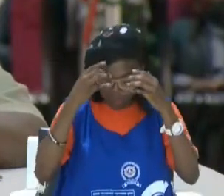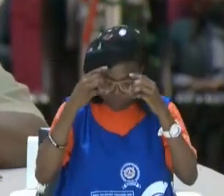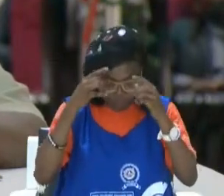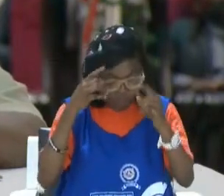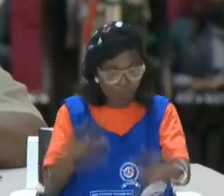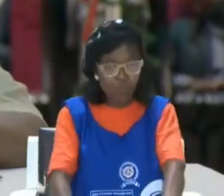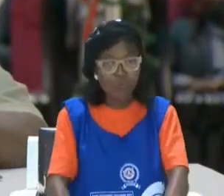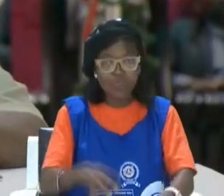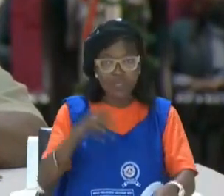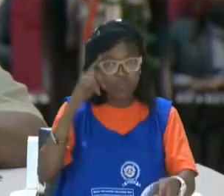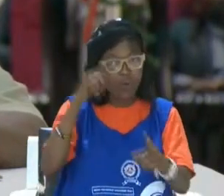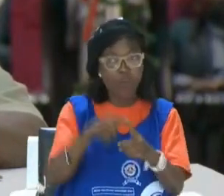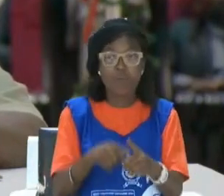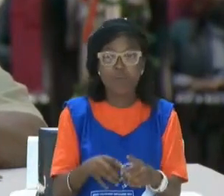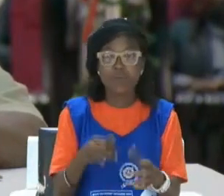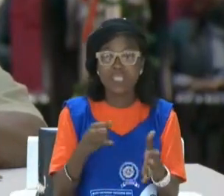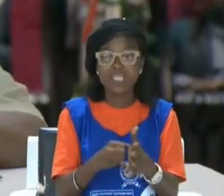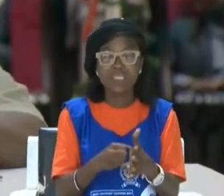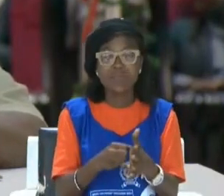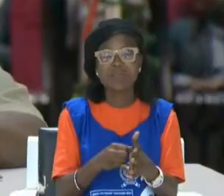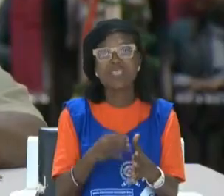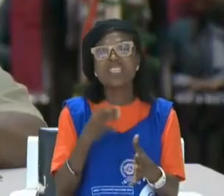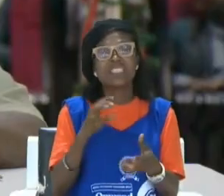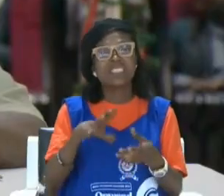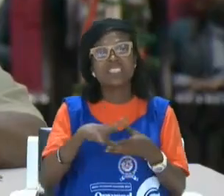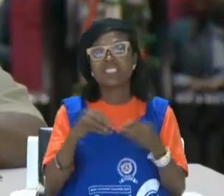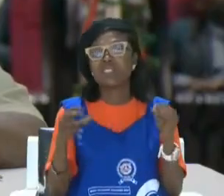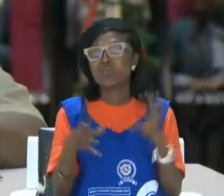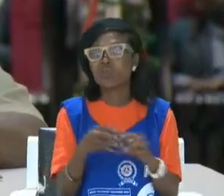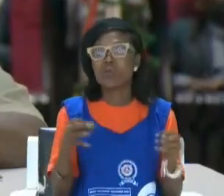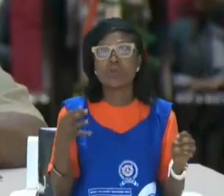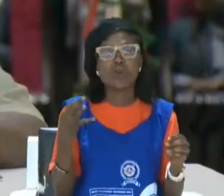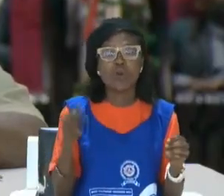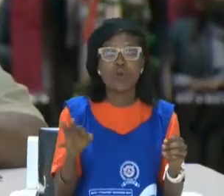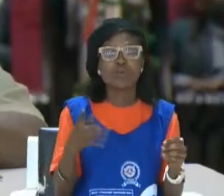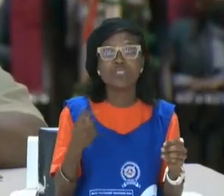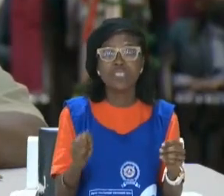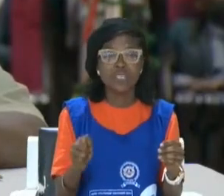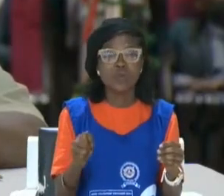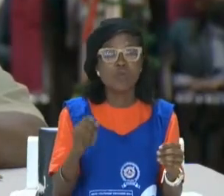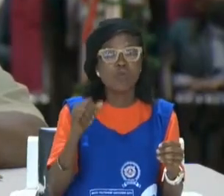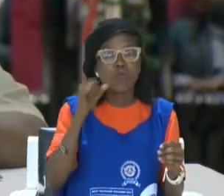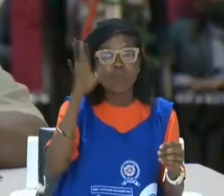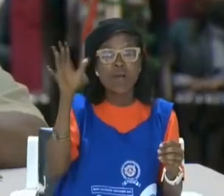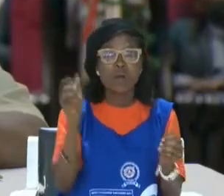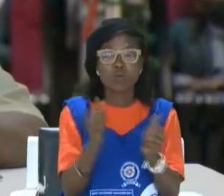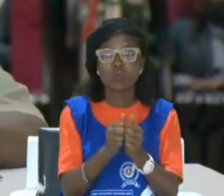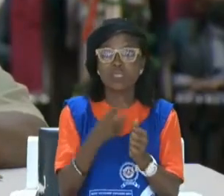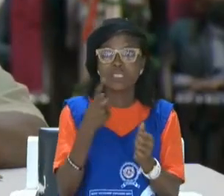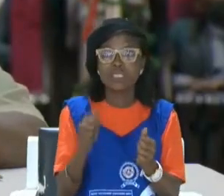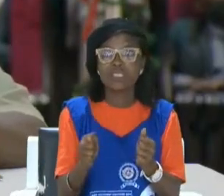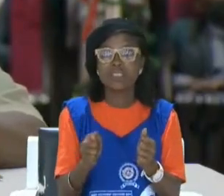In the story of the woman with the issue of blood that we mentioned earlier on in Mark chapter 5.